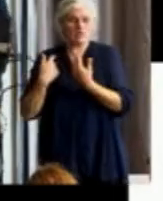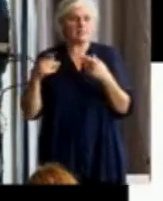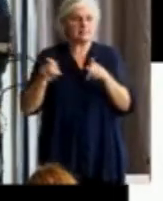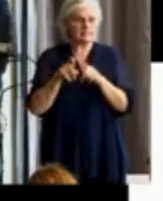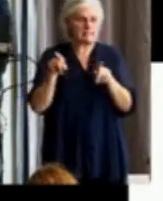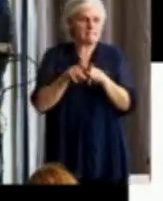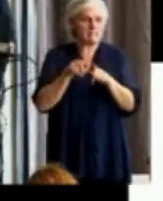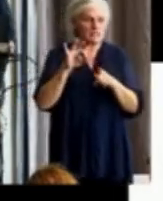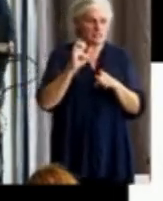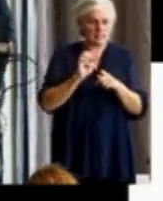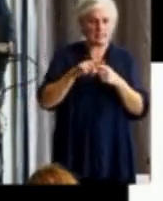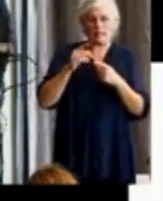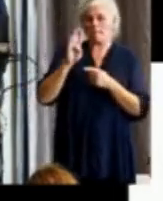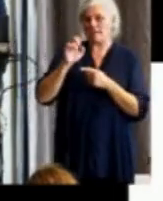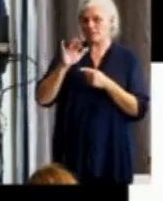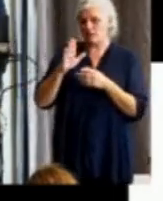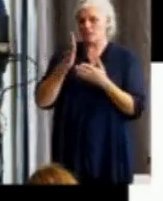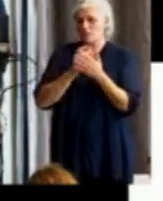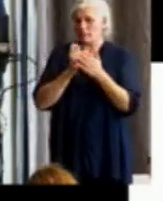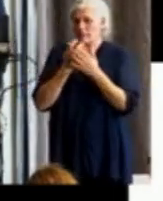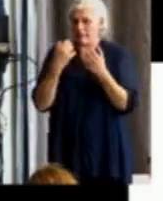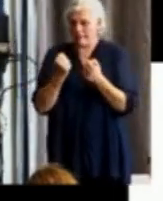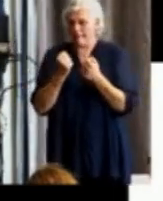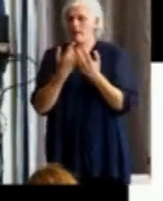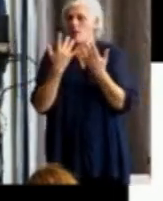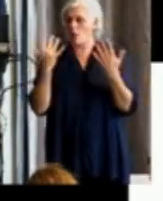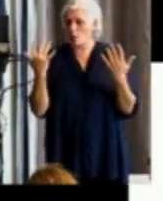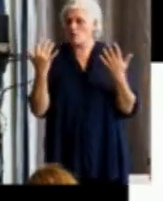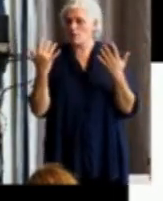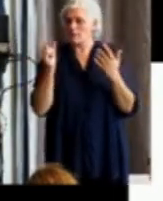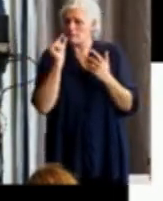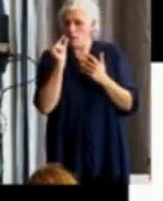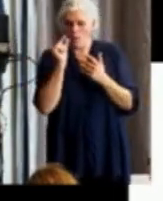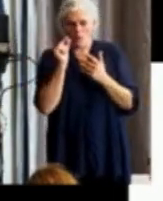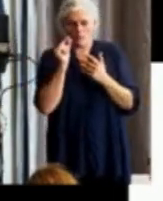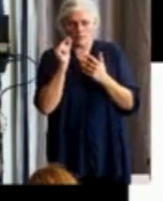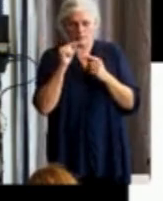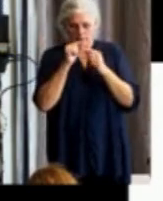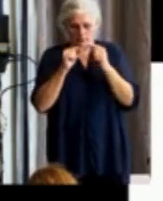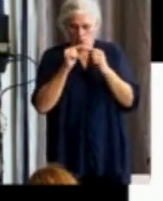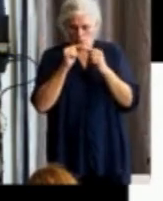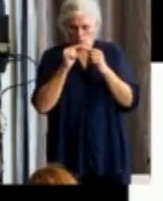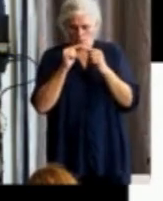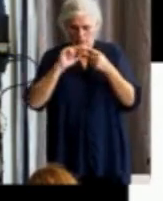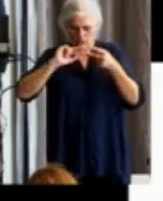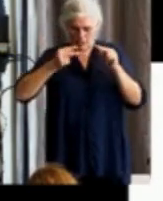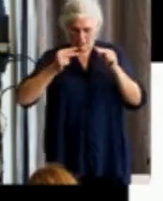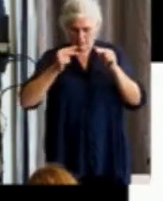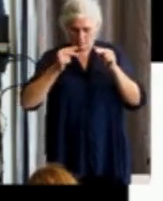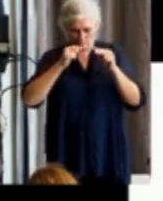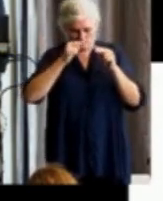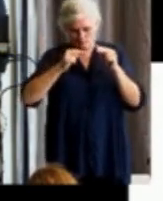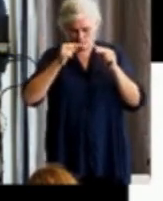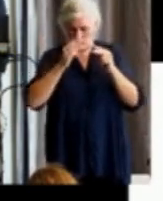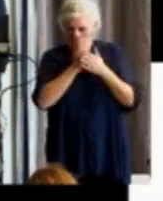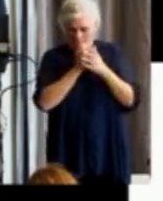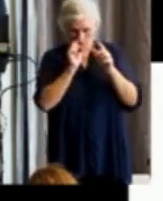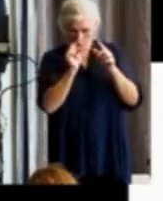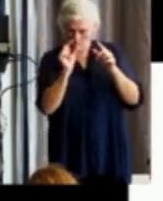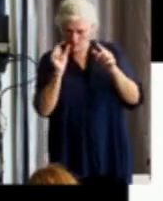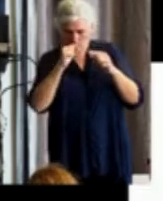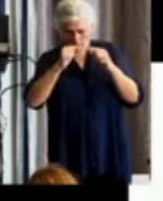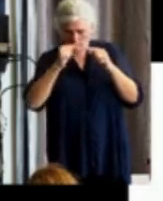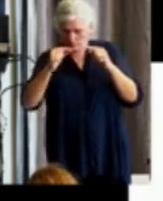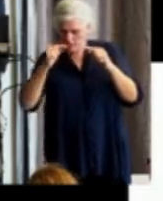genes, bacteria sometimes have a lot of small circular genes, small circular fragments of